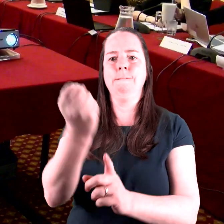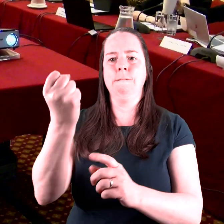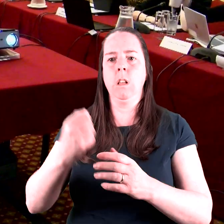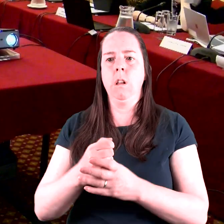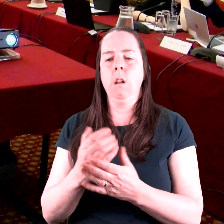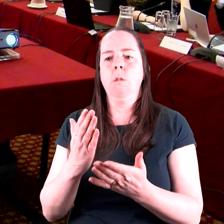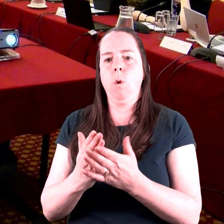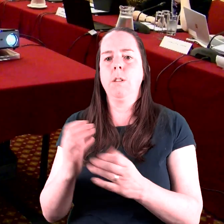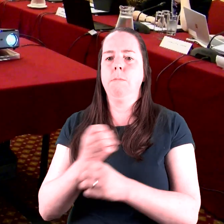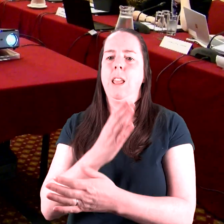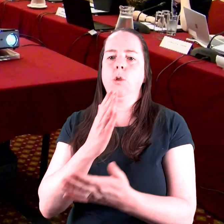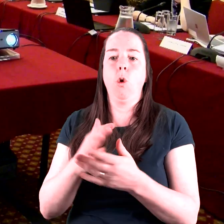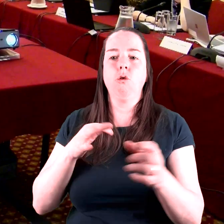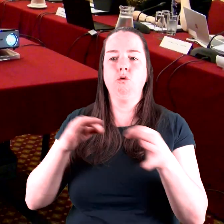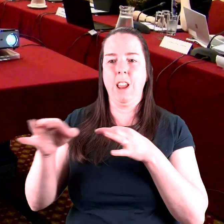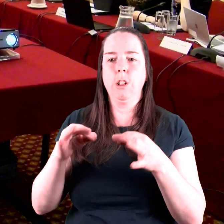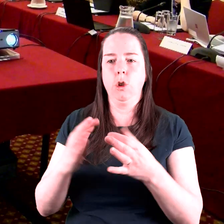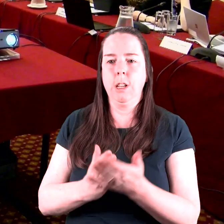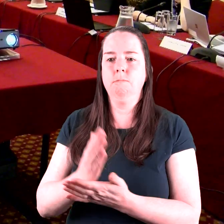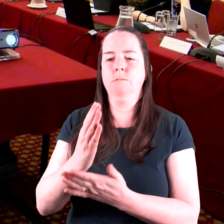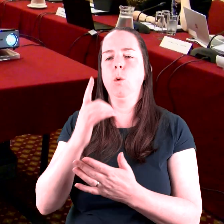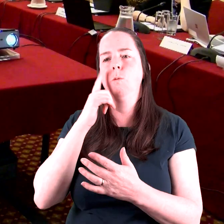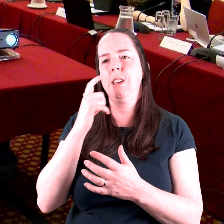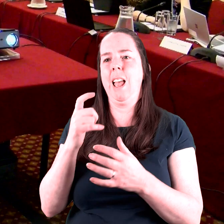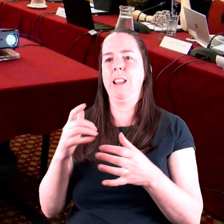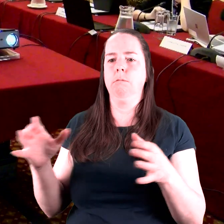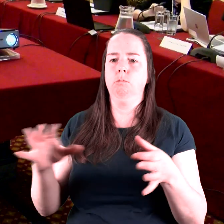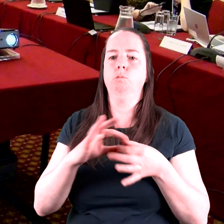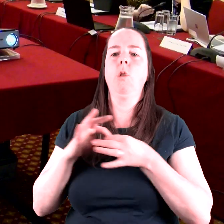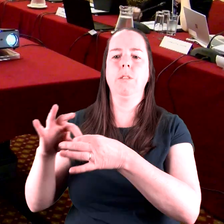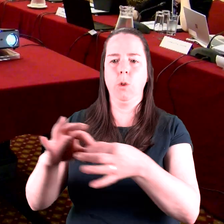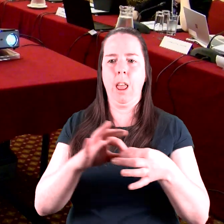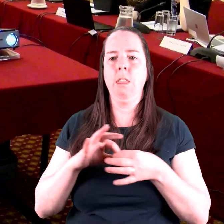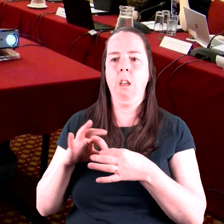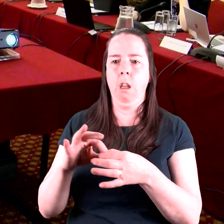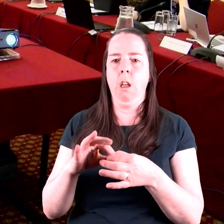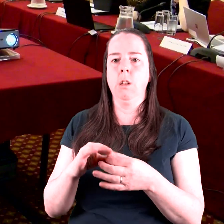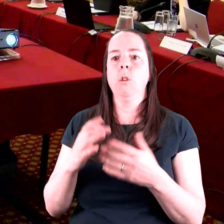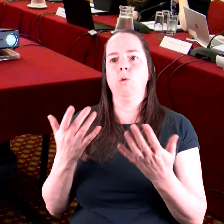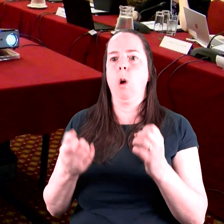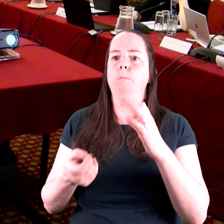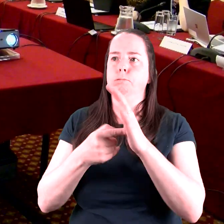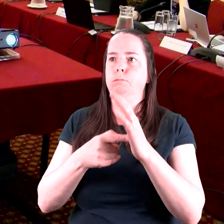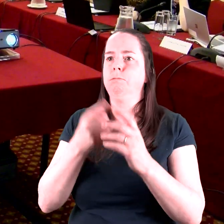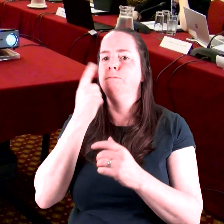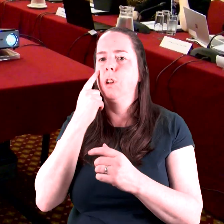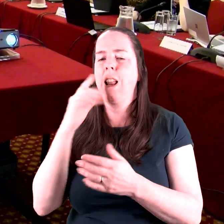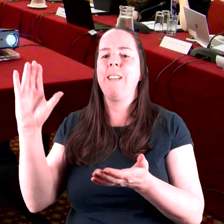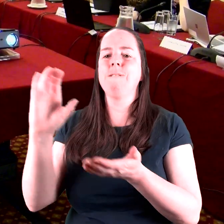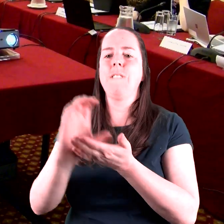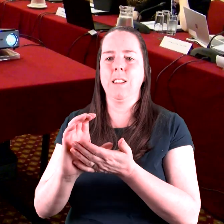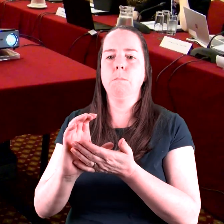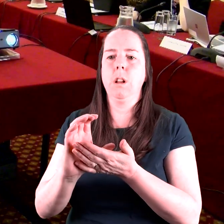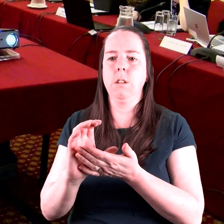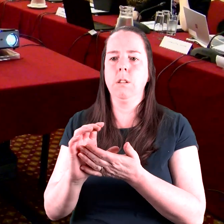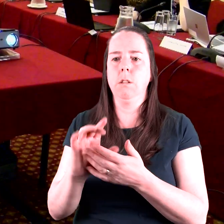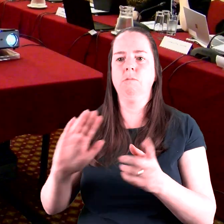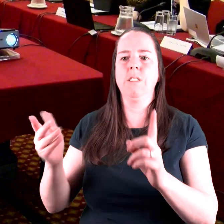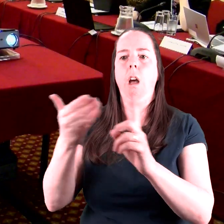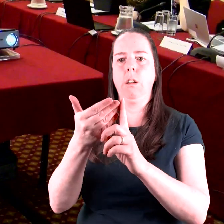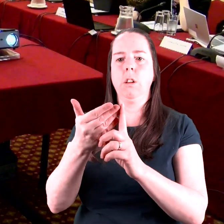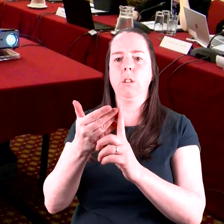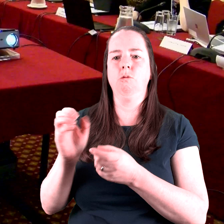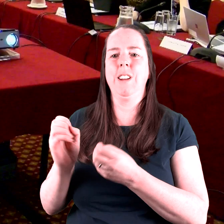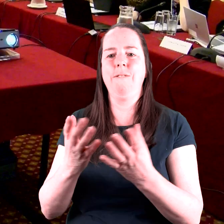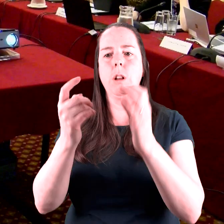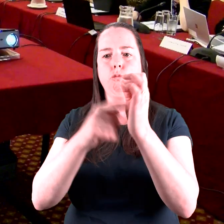sure that through the strategy we can achieve things together. So importantly, that as we look at investment going forward, that the investment is targeted on delivering